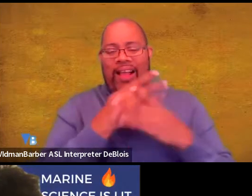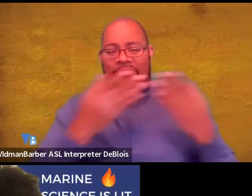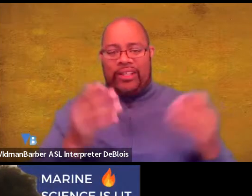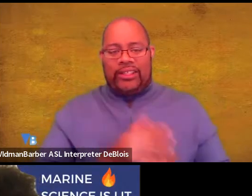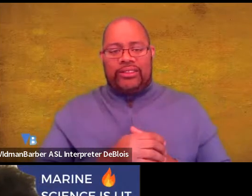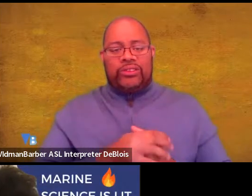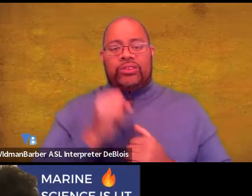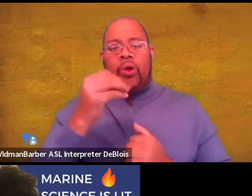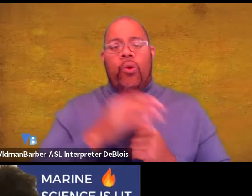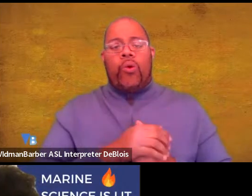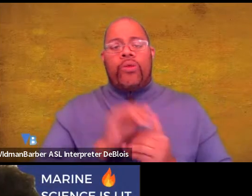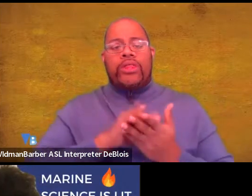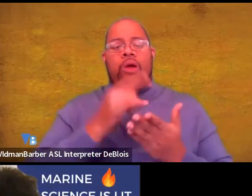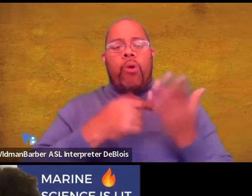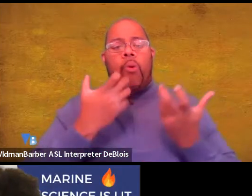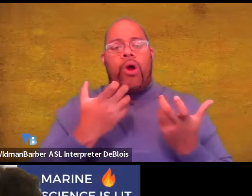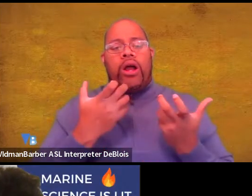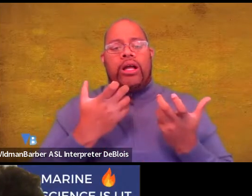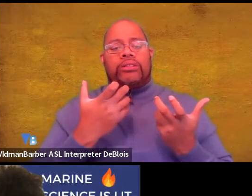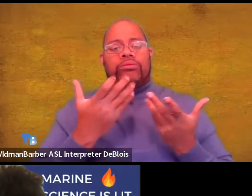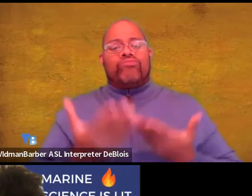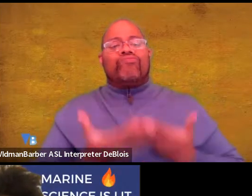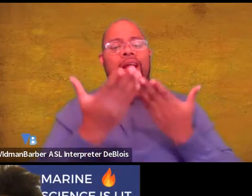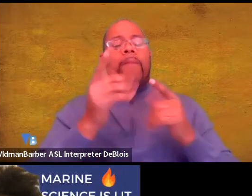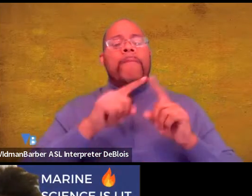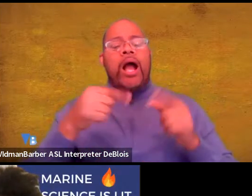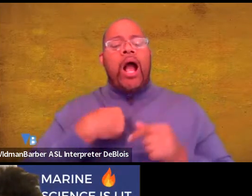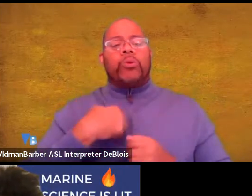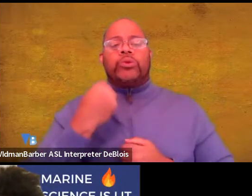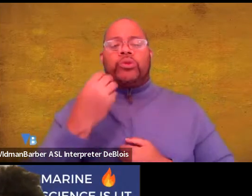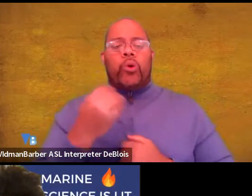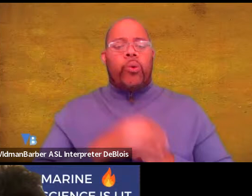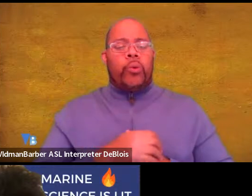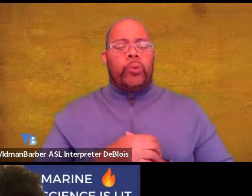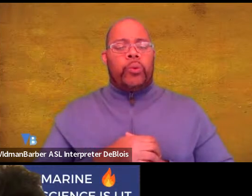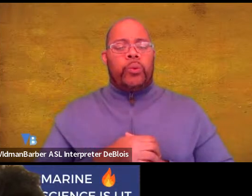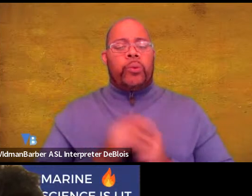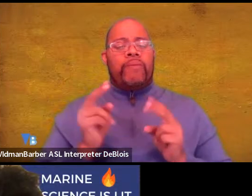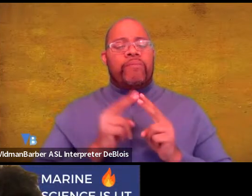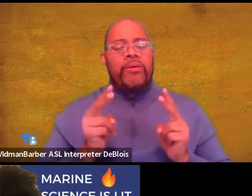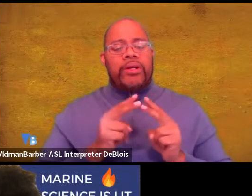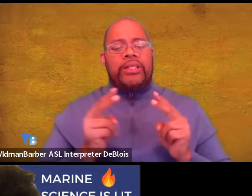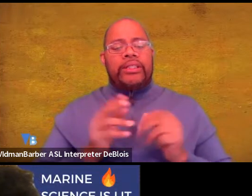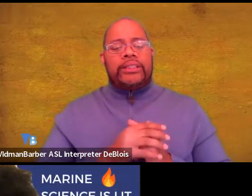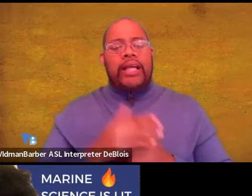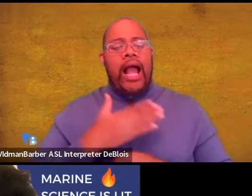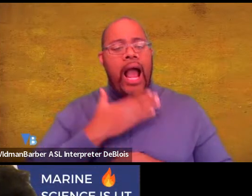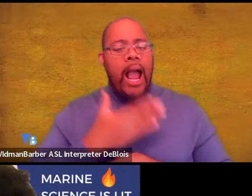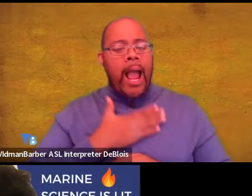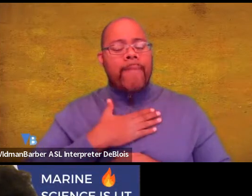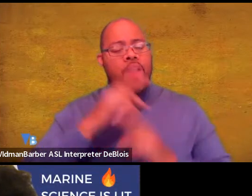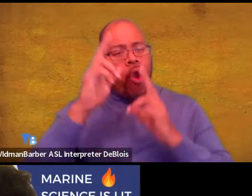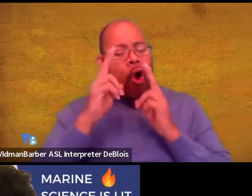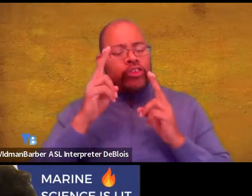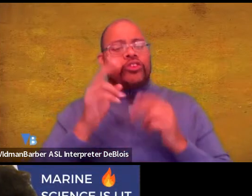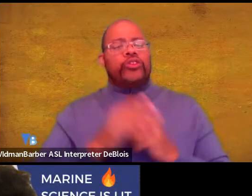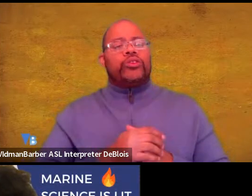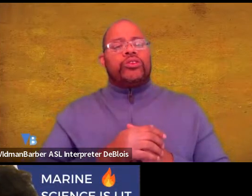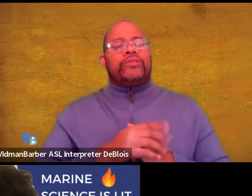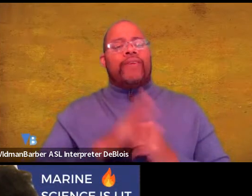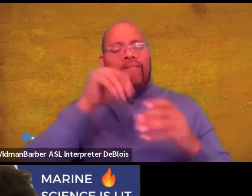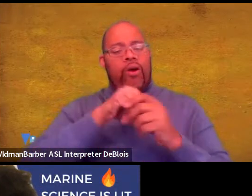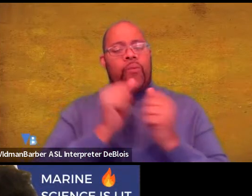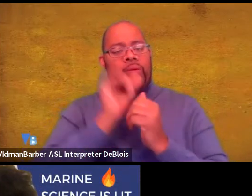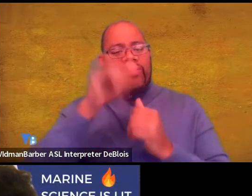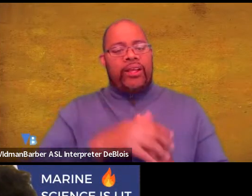thing. So that's what I wanted to bring out. But I was so very happy and honored to have been